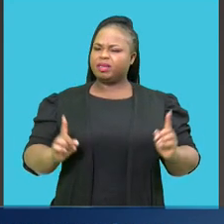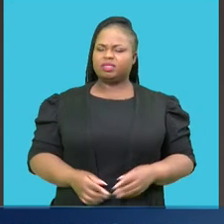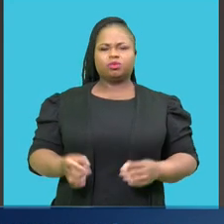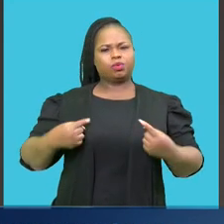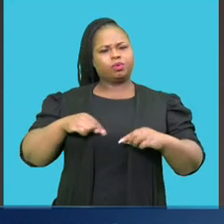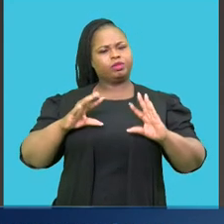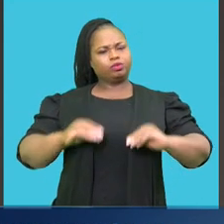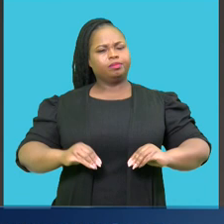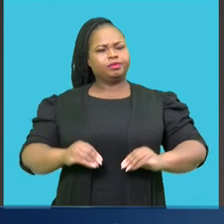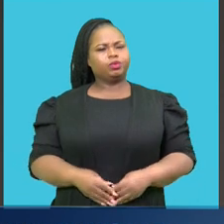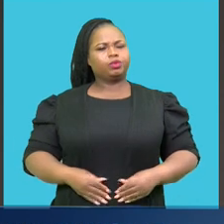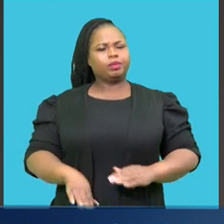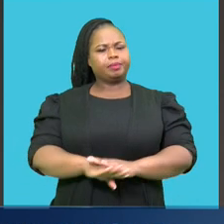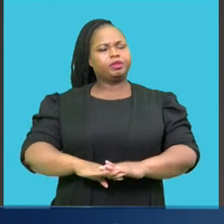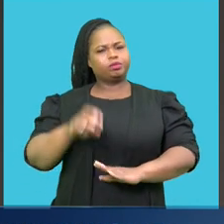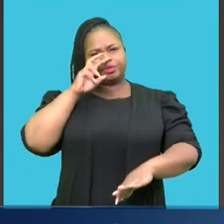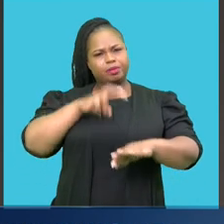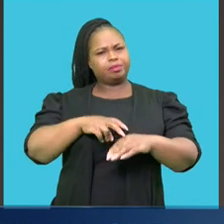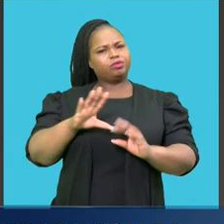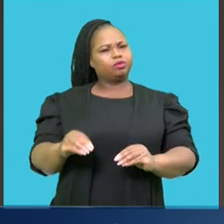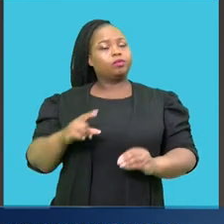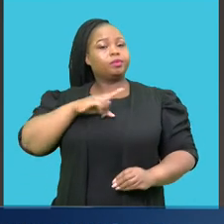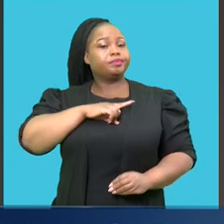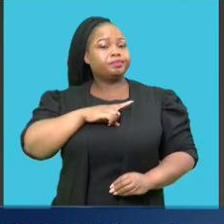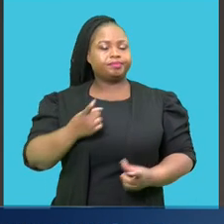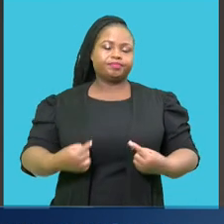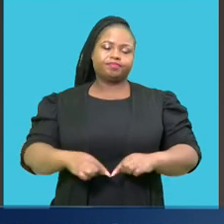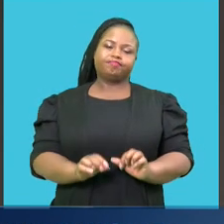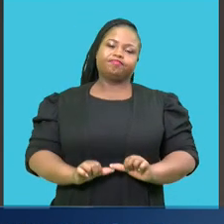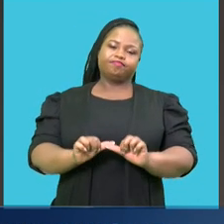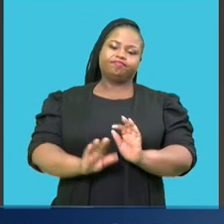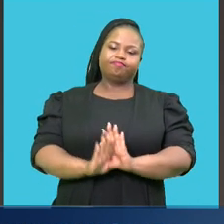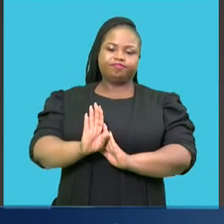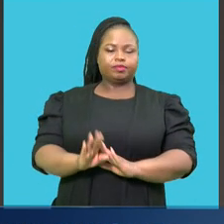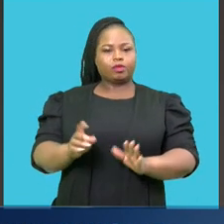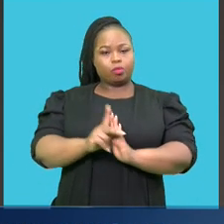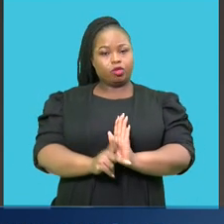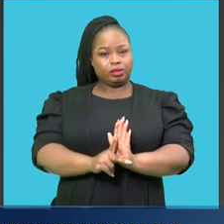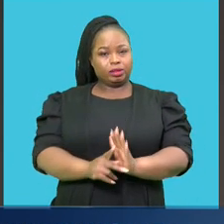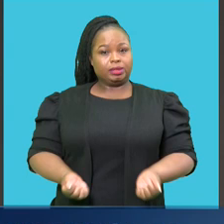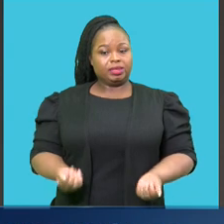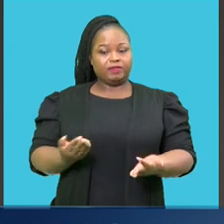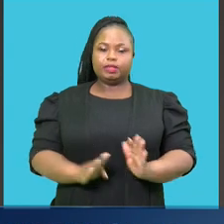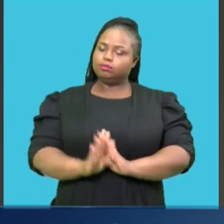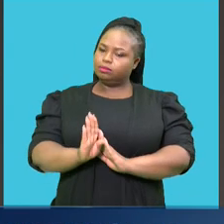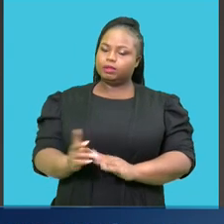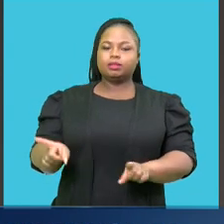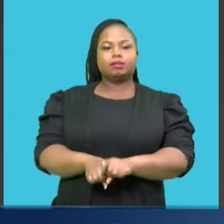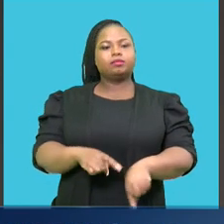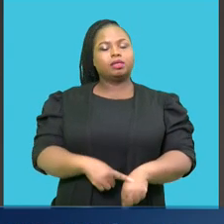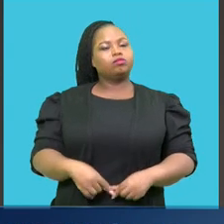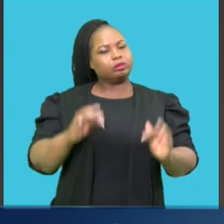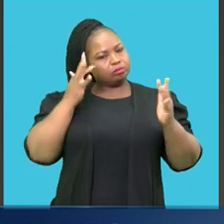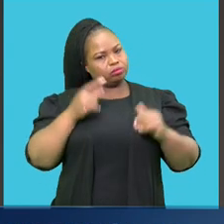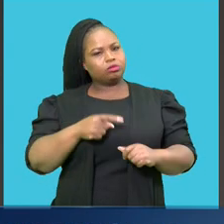stop at providing the minimal requirements? As we continue to improve and develop our policies and services Let us also explore